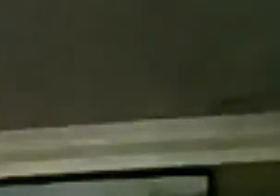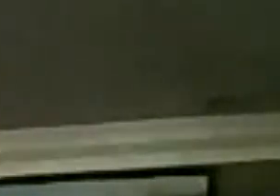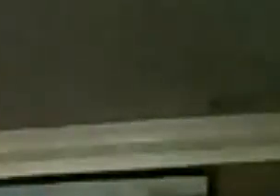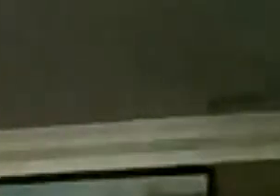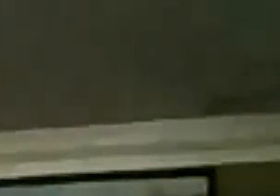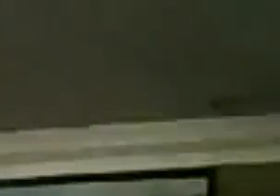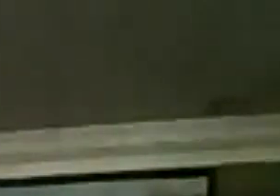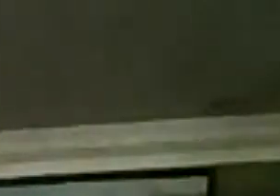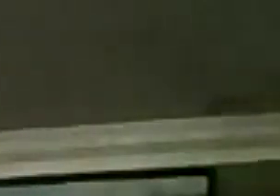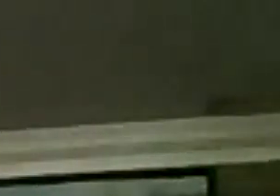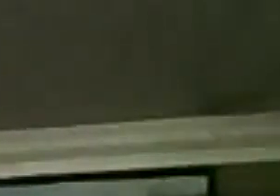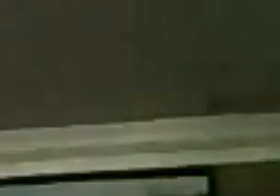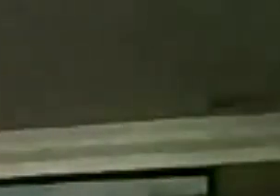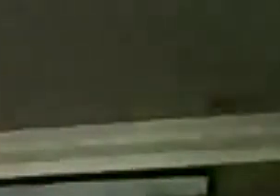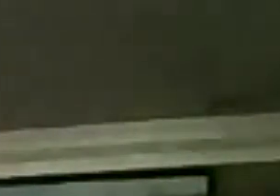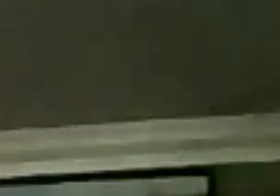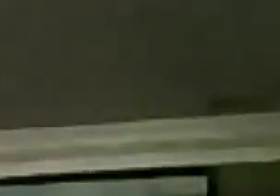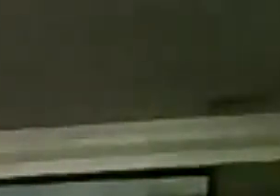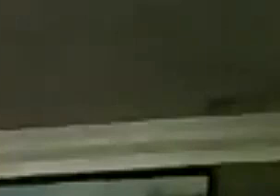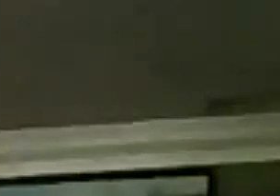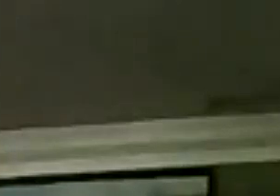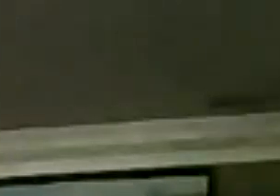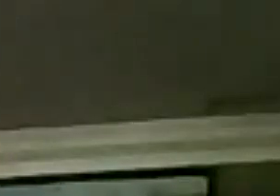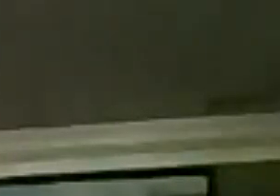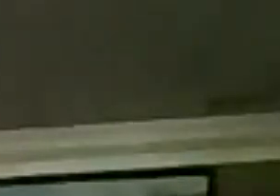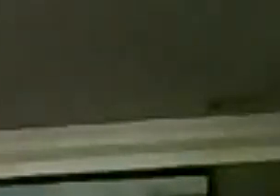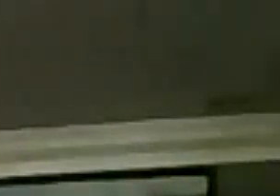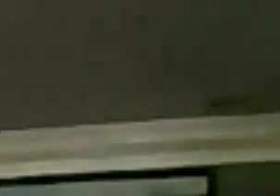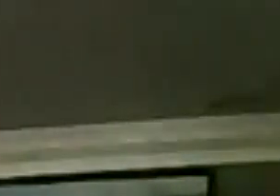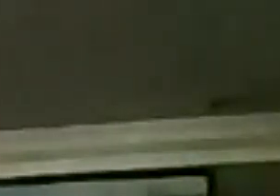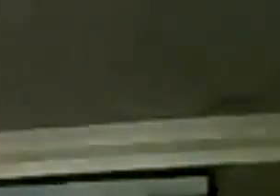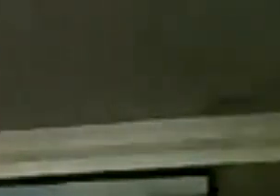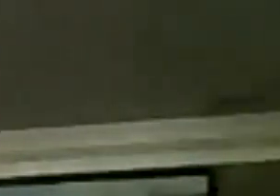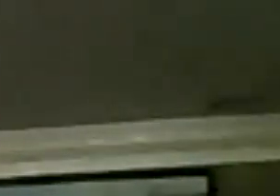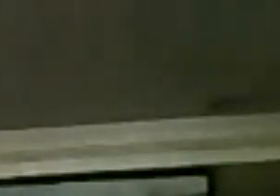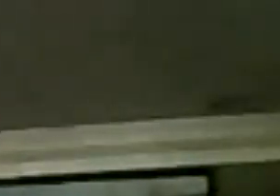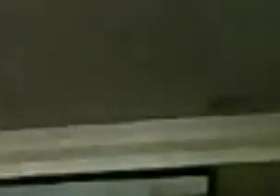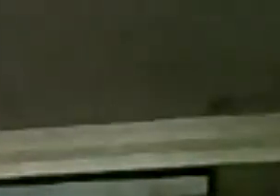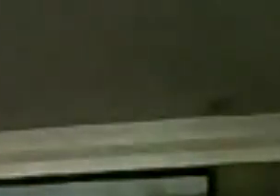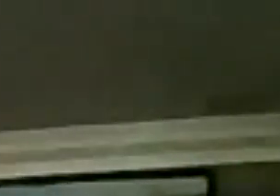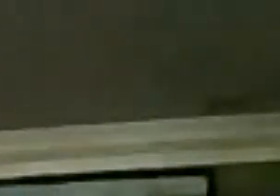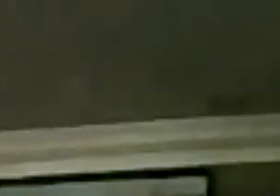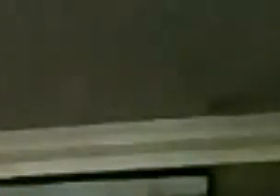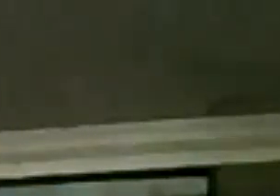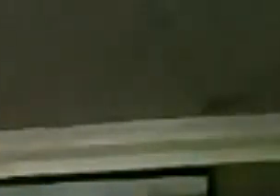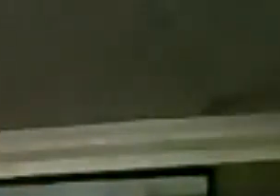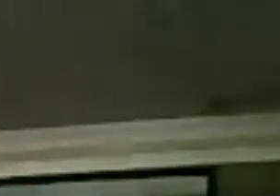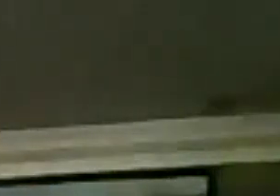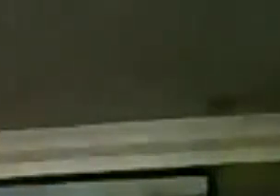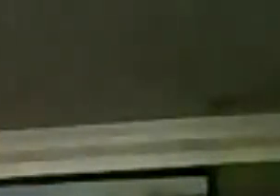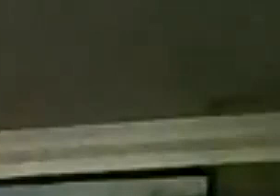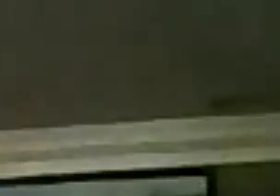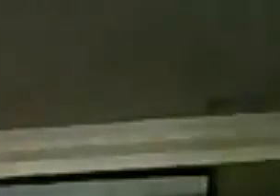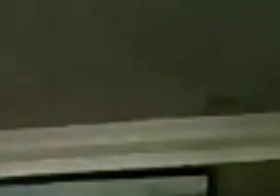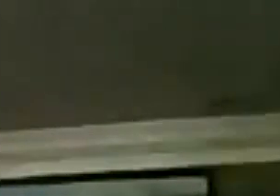you have our personal emails, or you can email the student services at